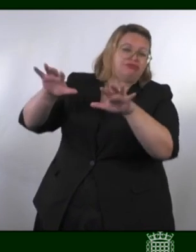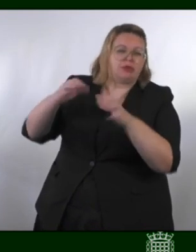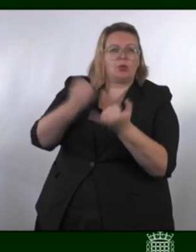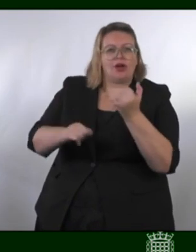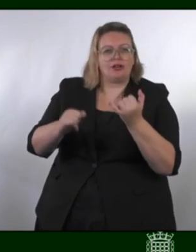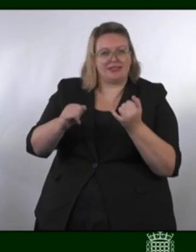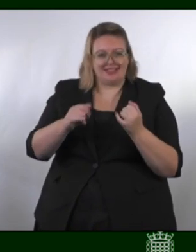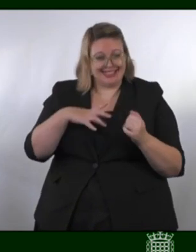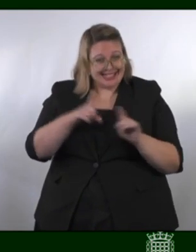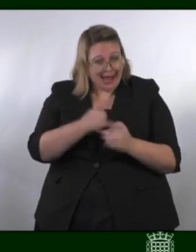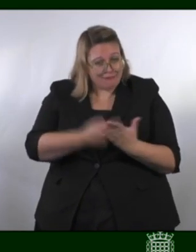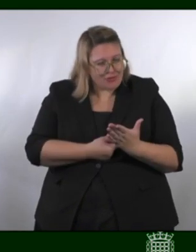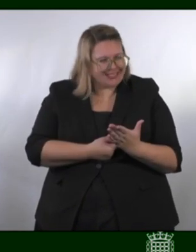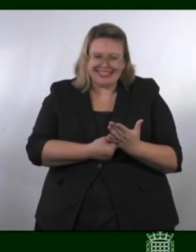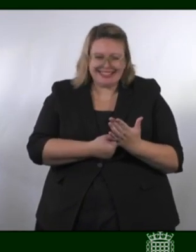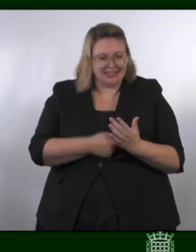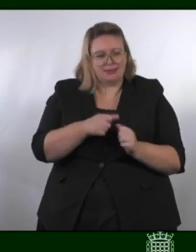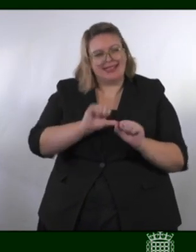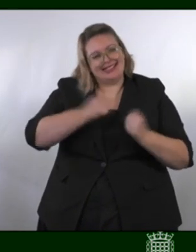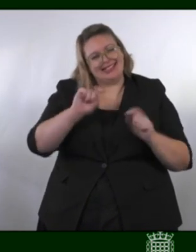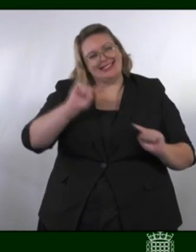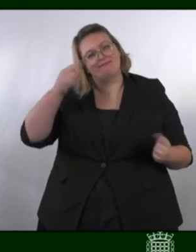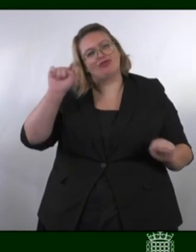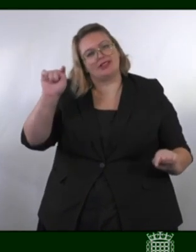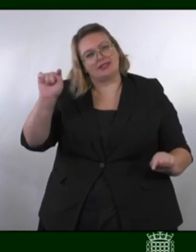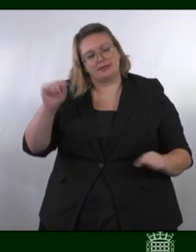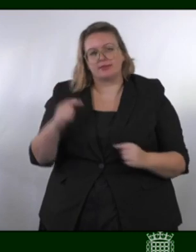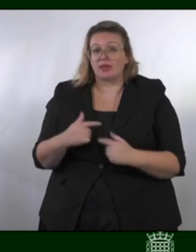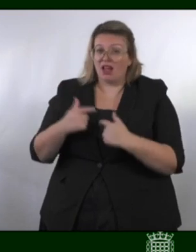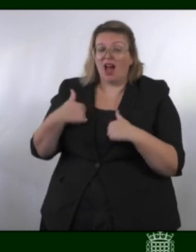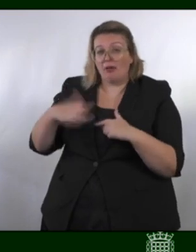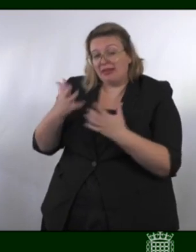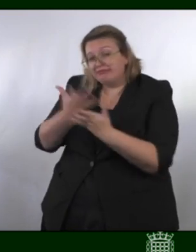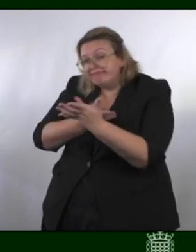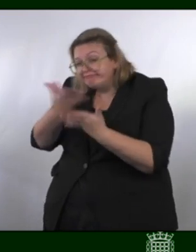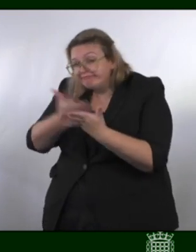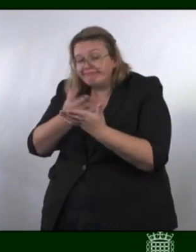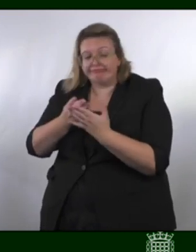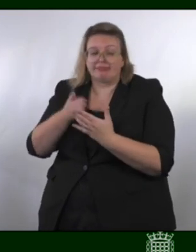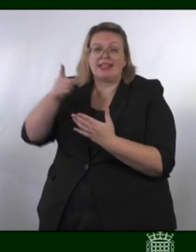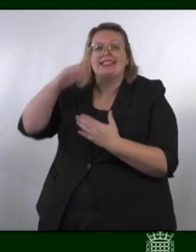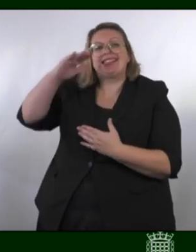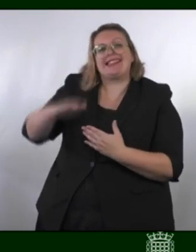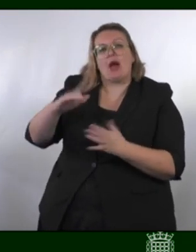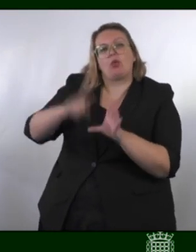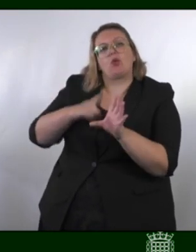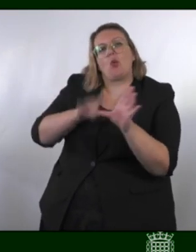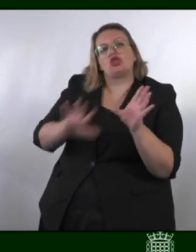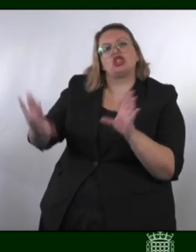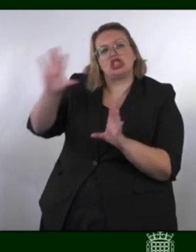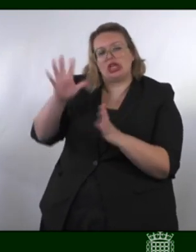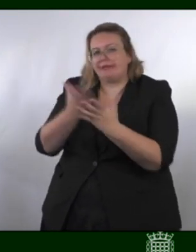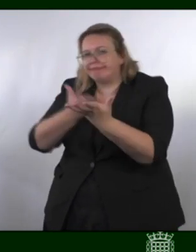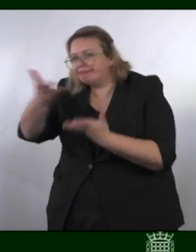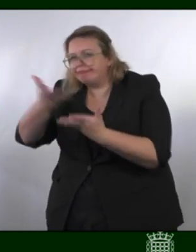Mr. Speaker, I'd like to specifically update the House on the discussions we have been having with local leaders in South Yorkshire. The situation in South